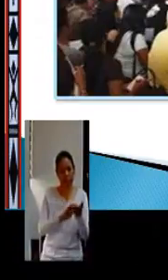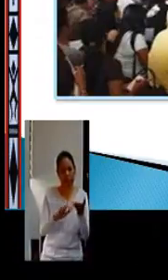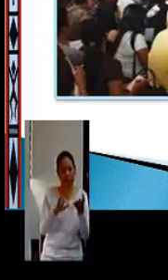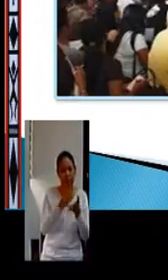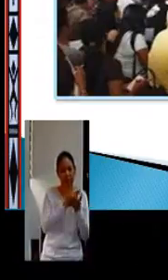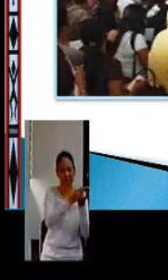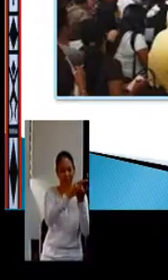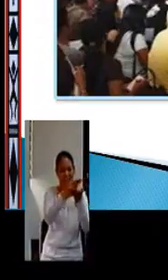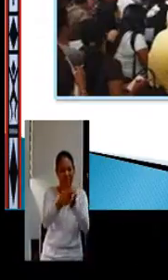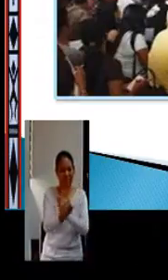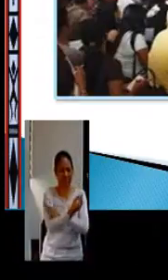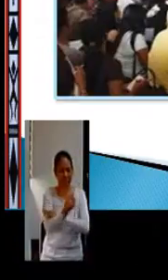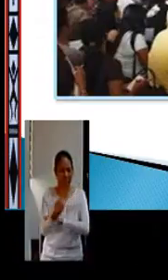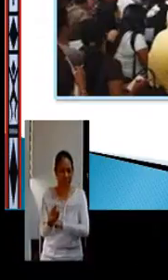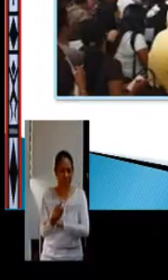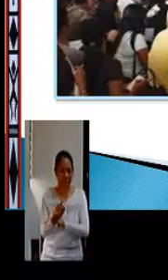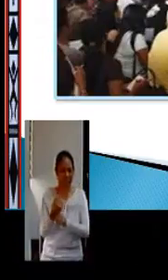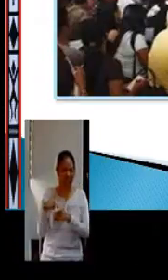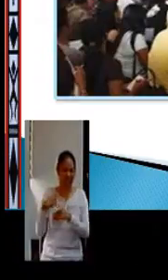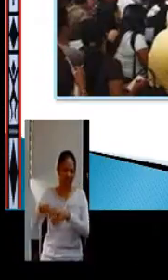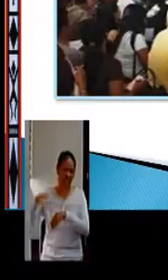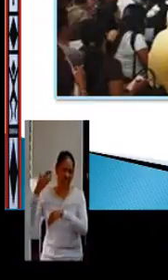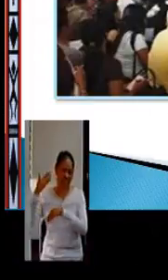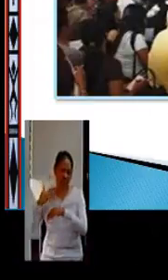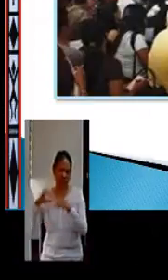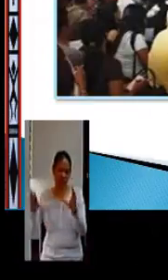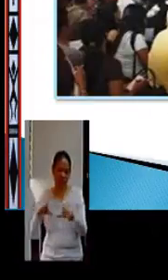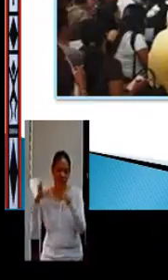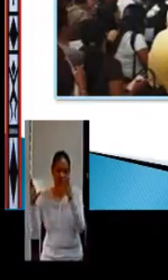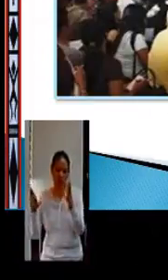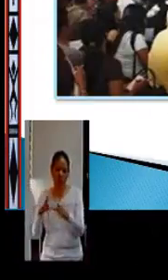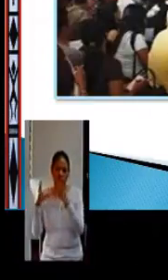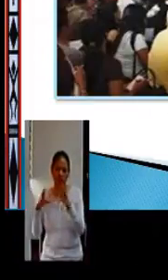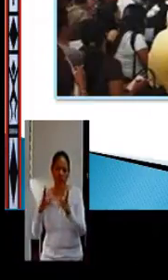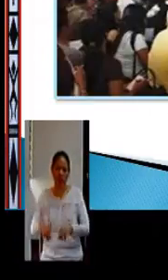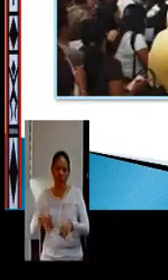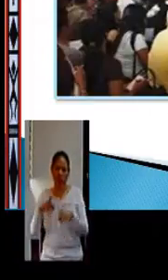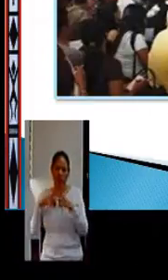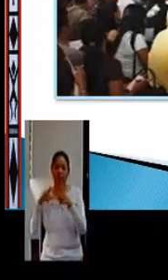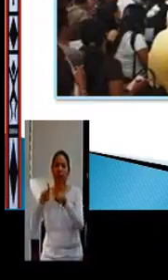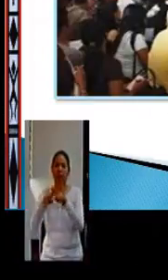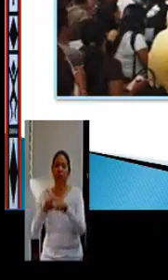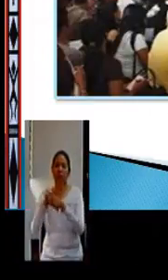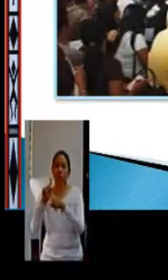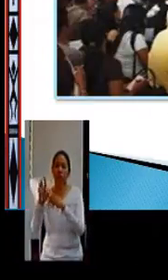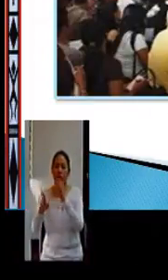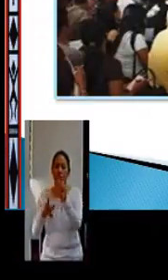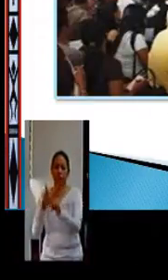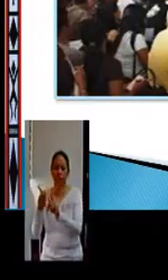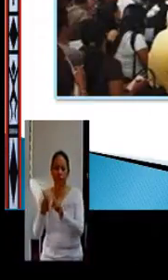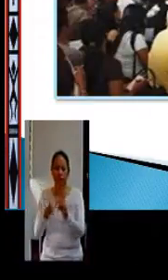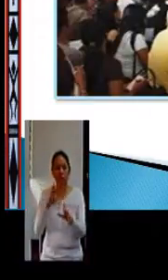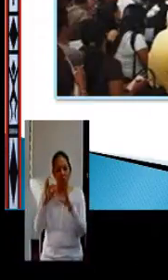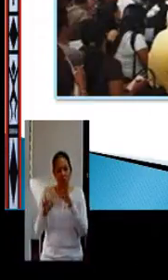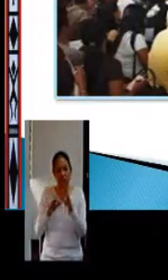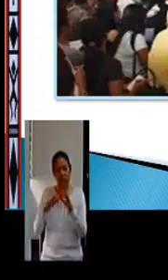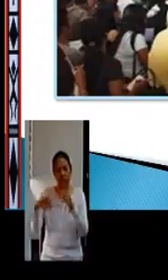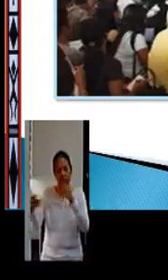Noon, we live as people. We work as people. In our rice terraces, when we do harvest, we do